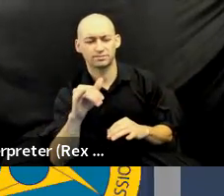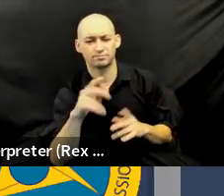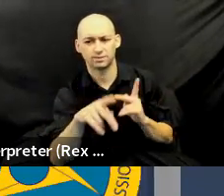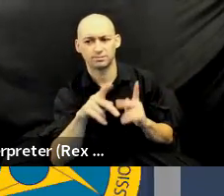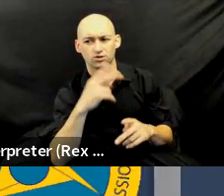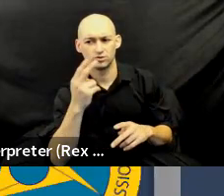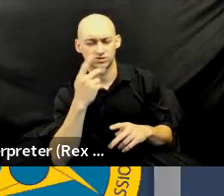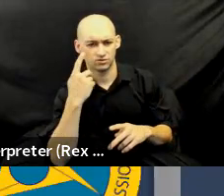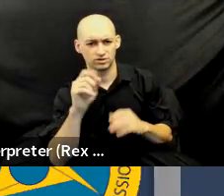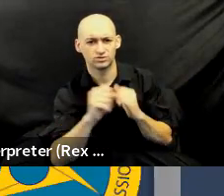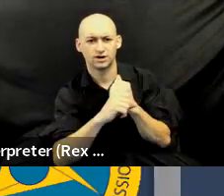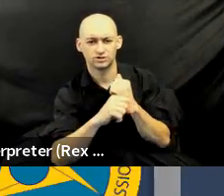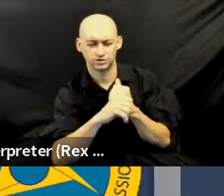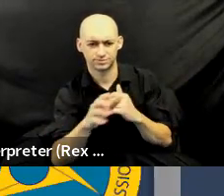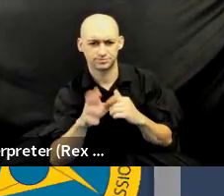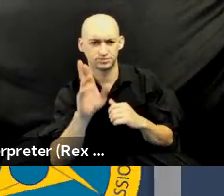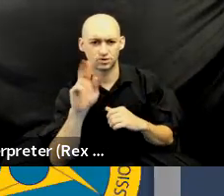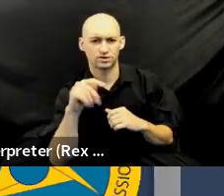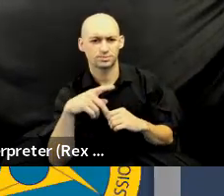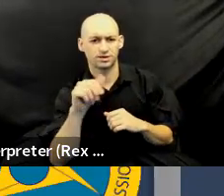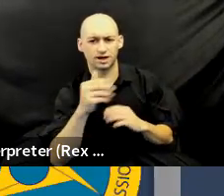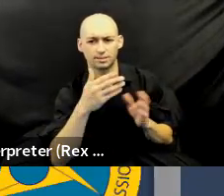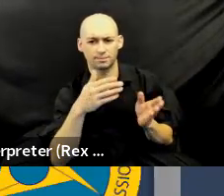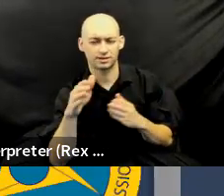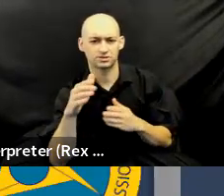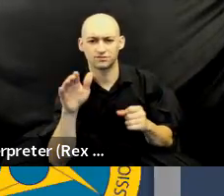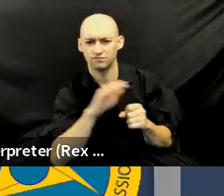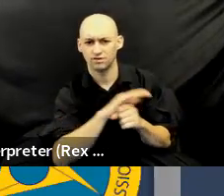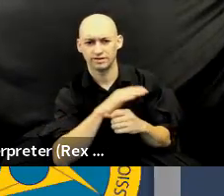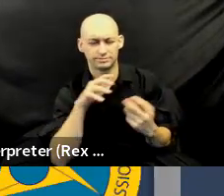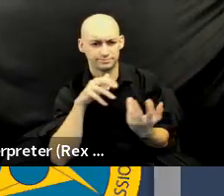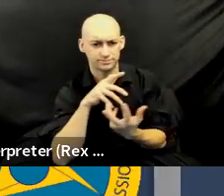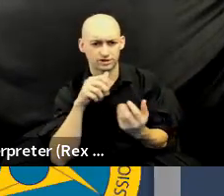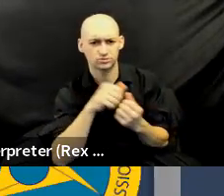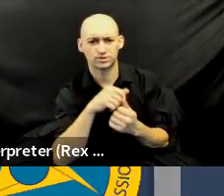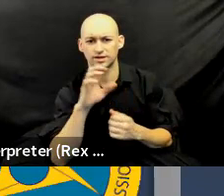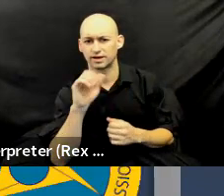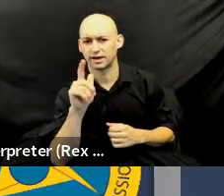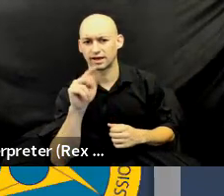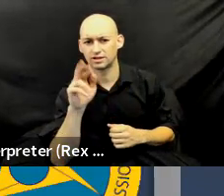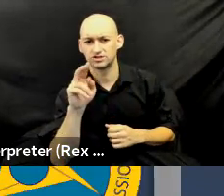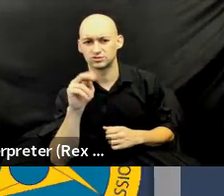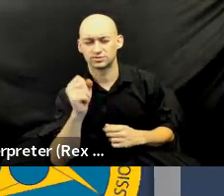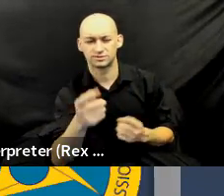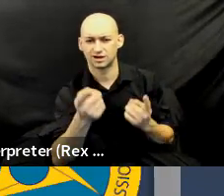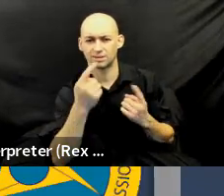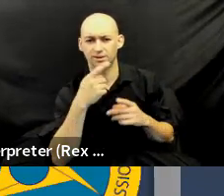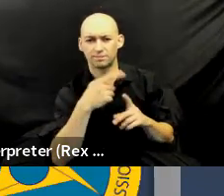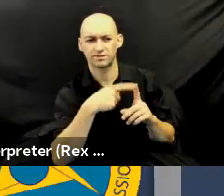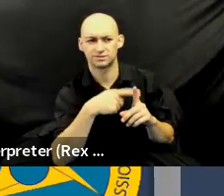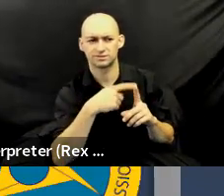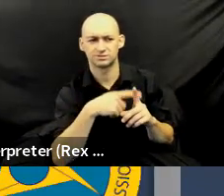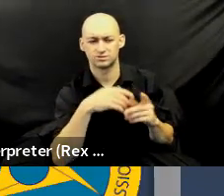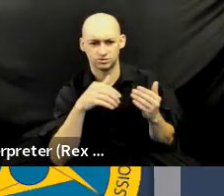strategy. The RTPAs plan to be fully engaged with Caltrans in the coming months as they continue to update other CSIS